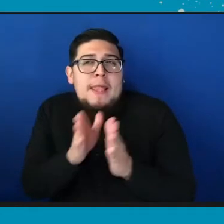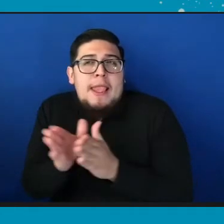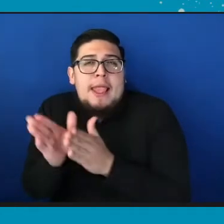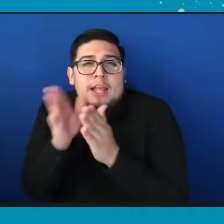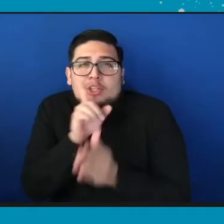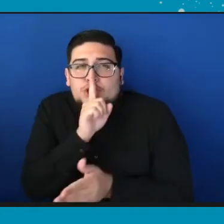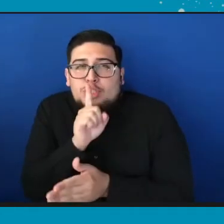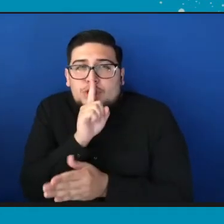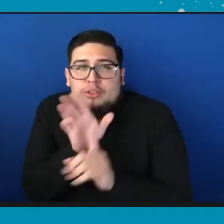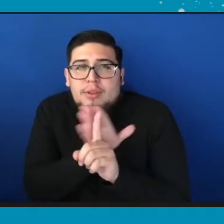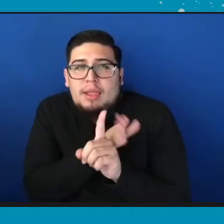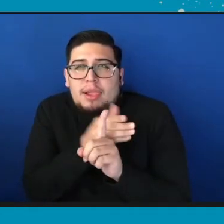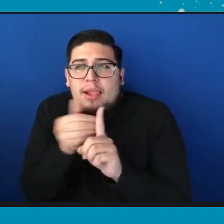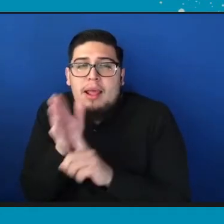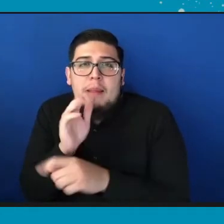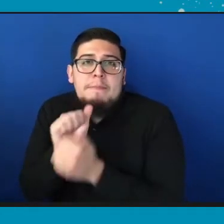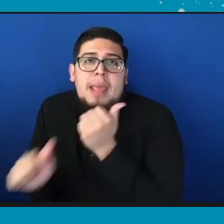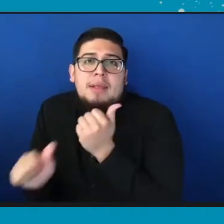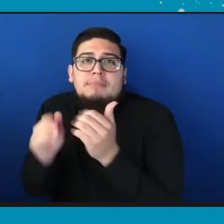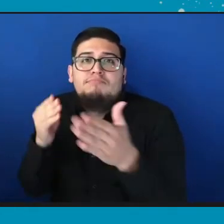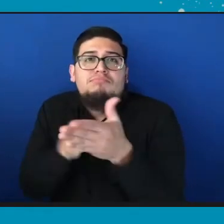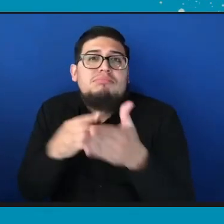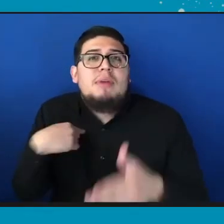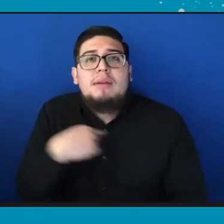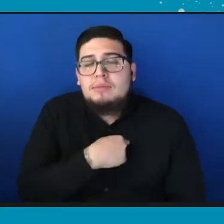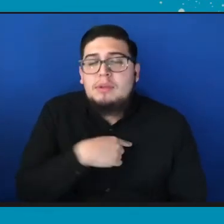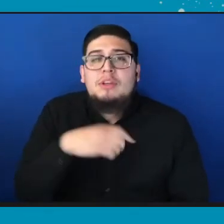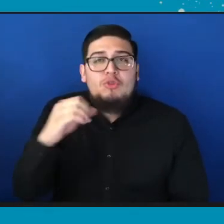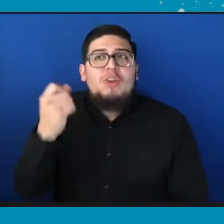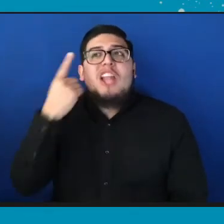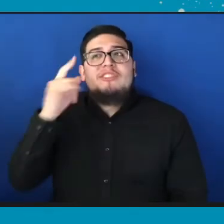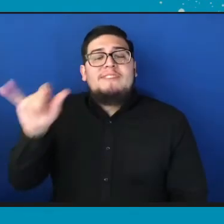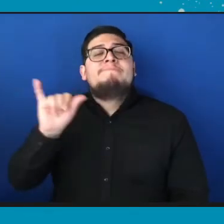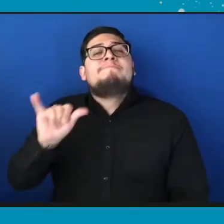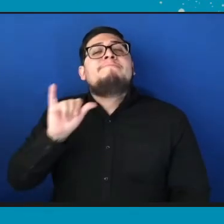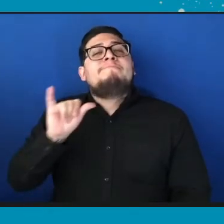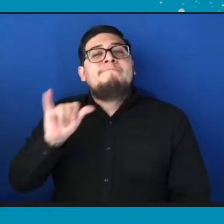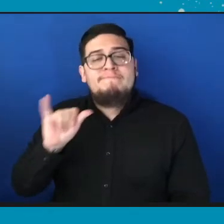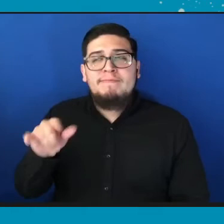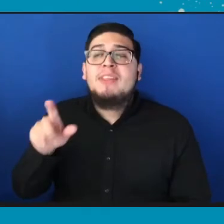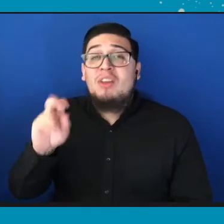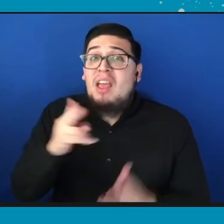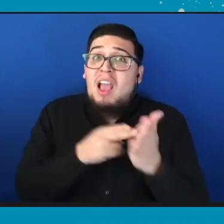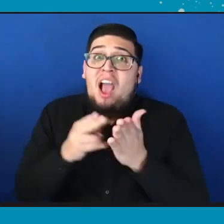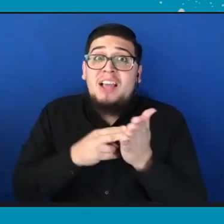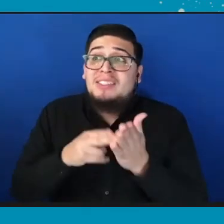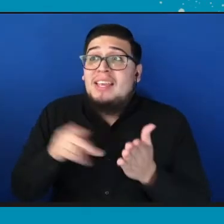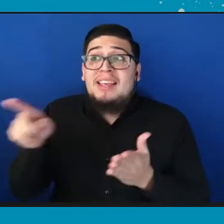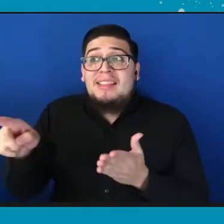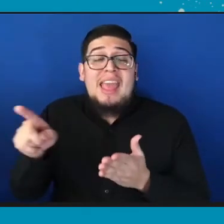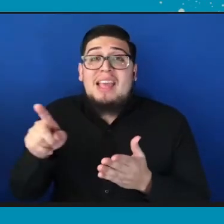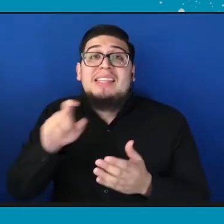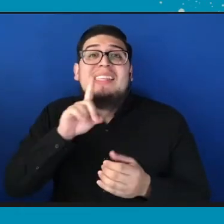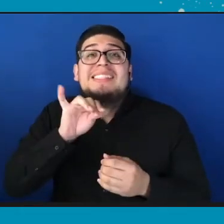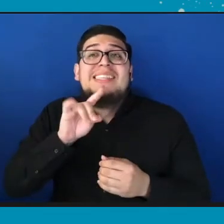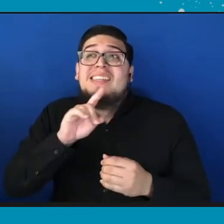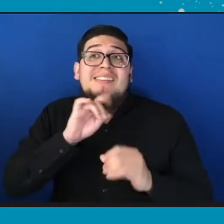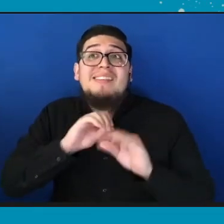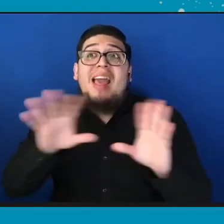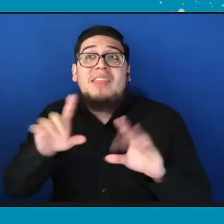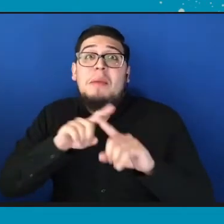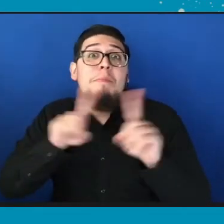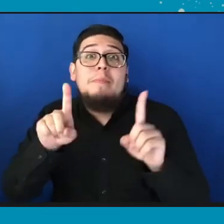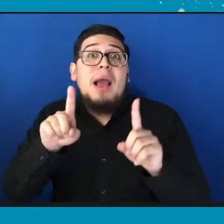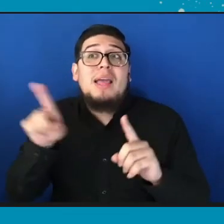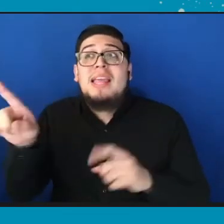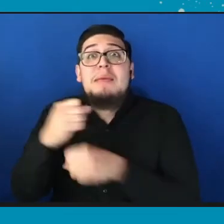think that we are. We understand that that was a play. And honestly, that did absolutely nothing but make us want to come after them